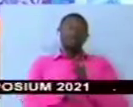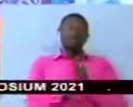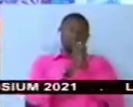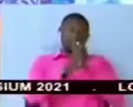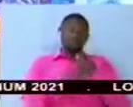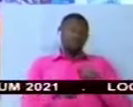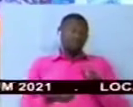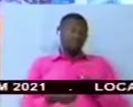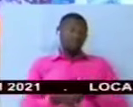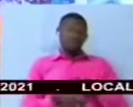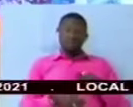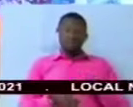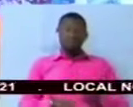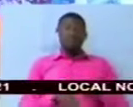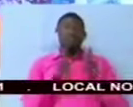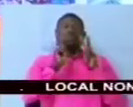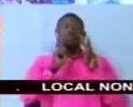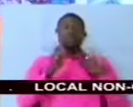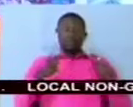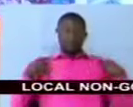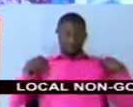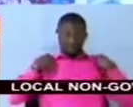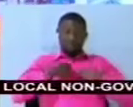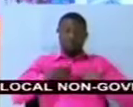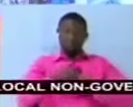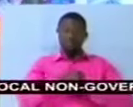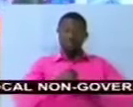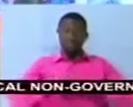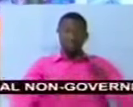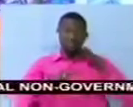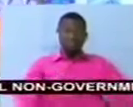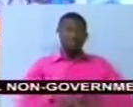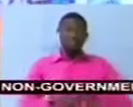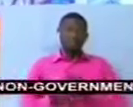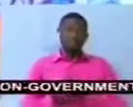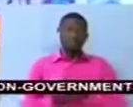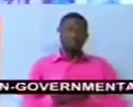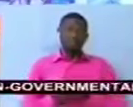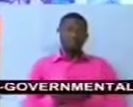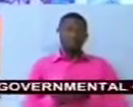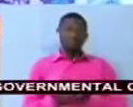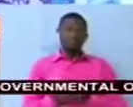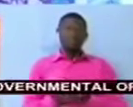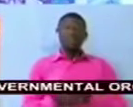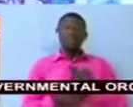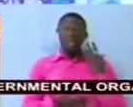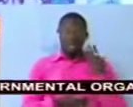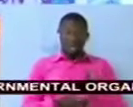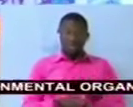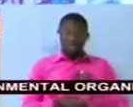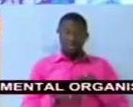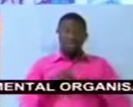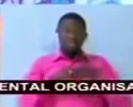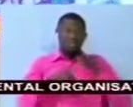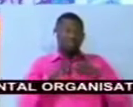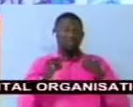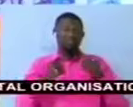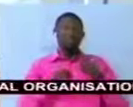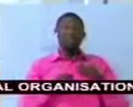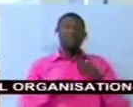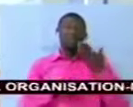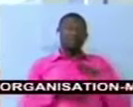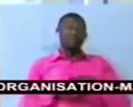just got up and dressed up and sit. Ni la mucce ci seen door. That's how I escaped from their beatings. What